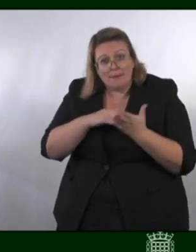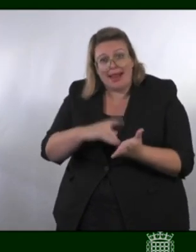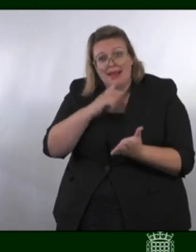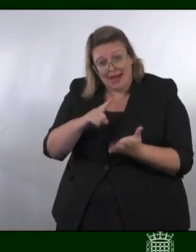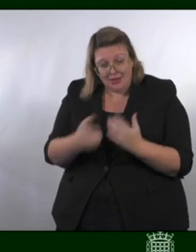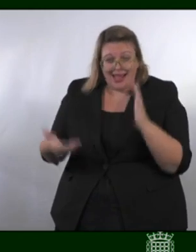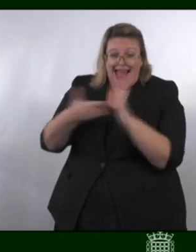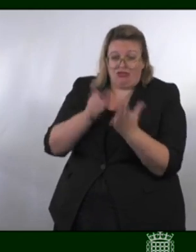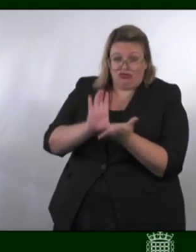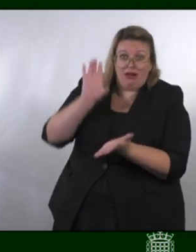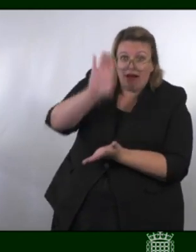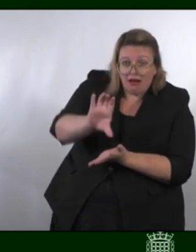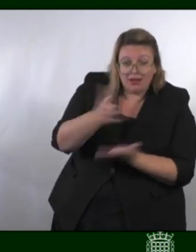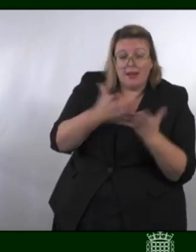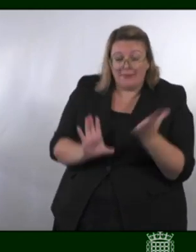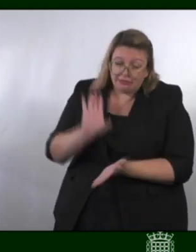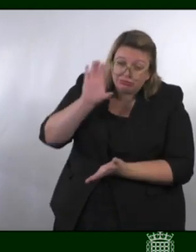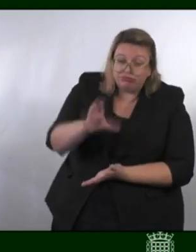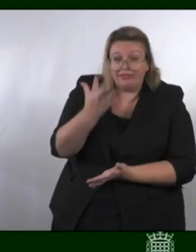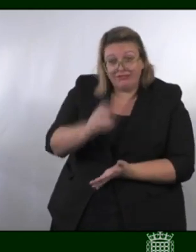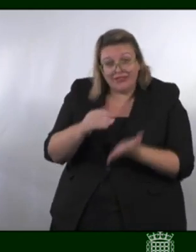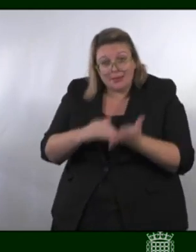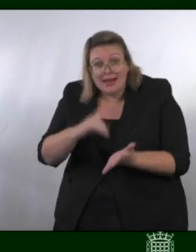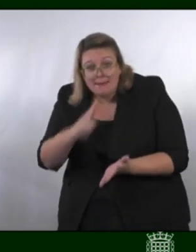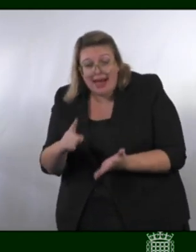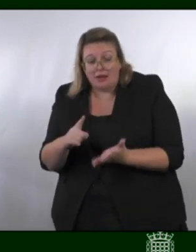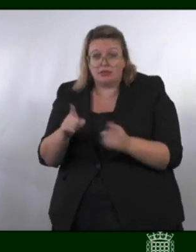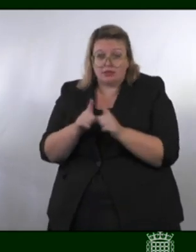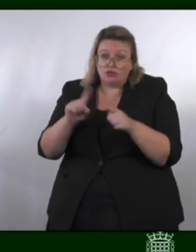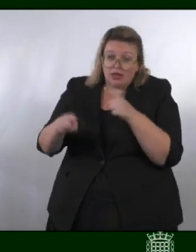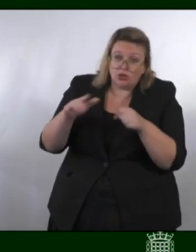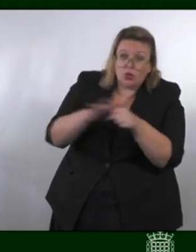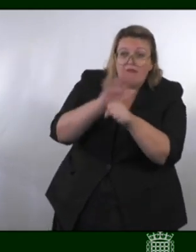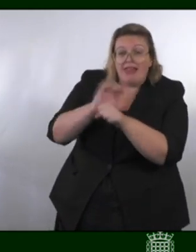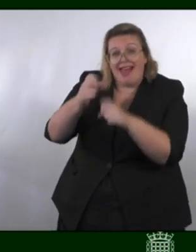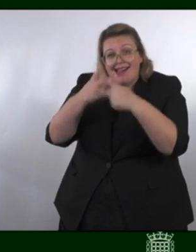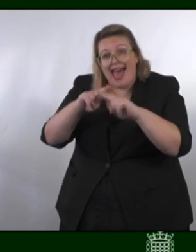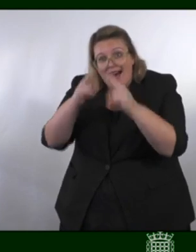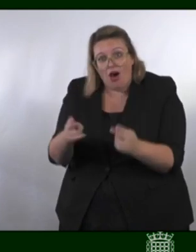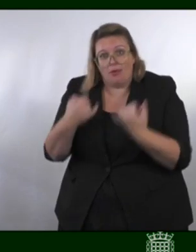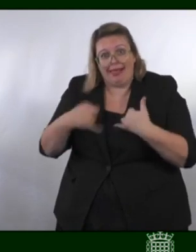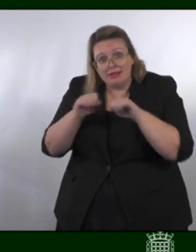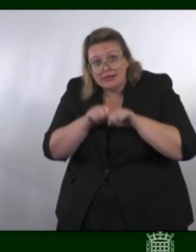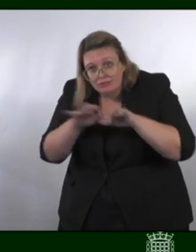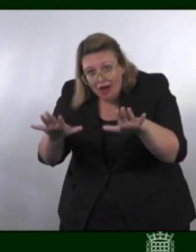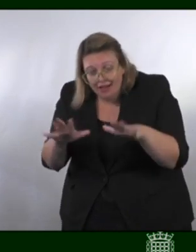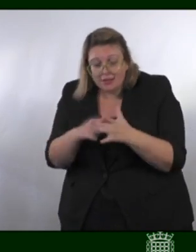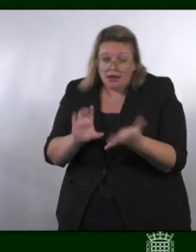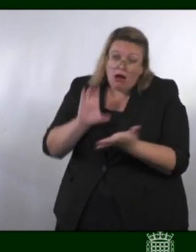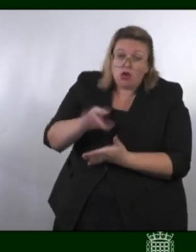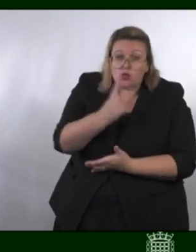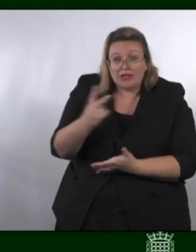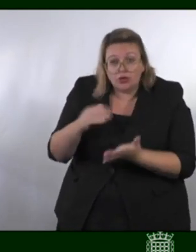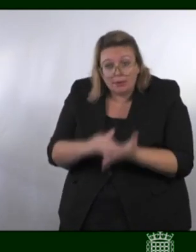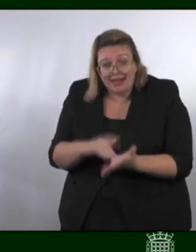unring-fenced funding, £50 million to tackle infections in care homes, £20 million for tests and trace, another £22 million for local